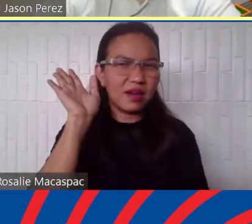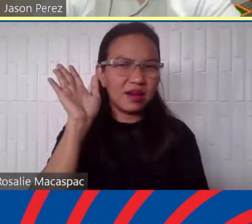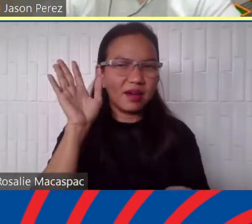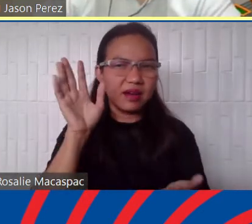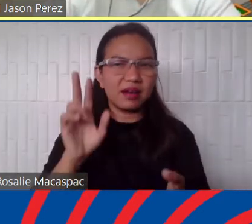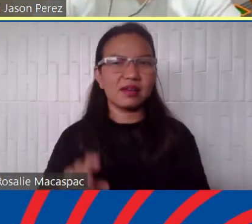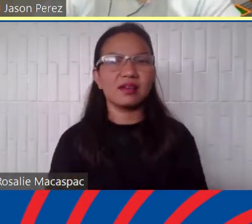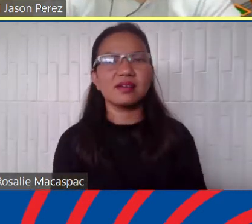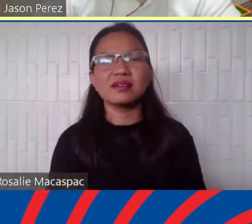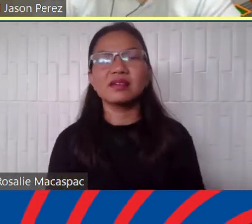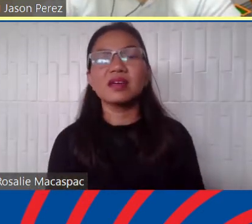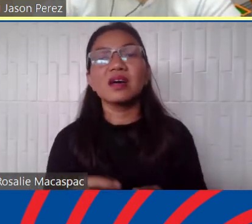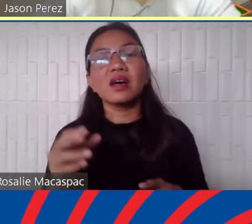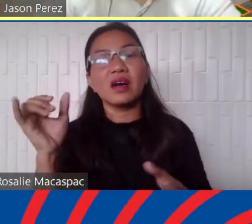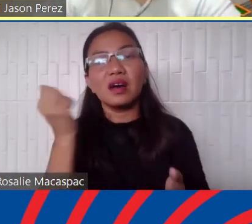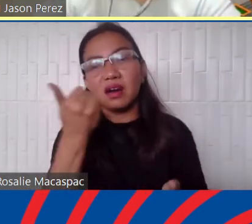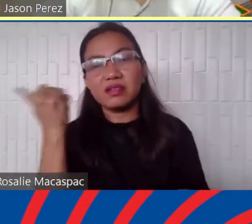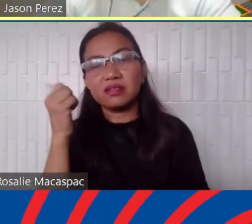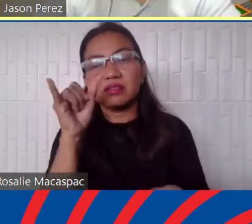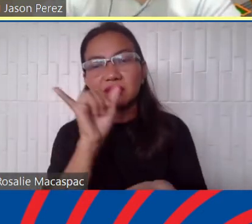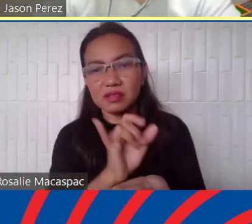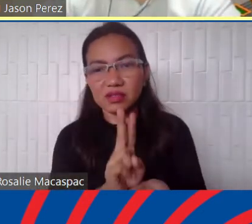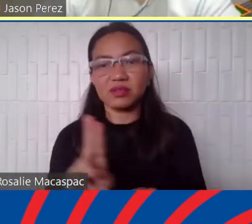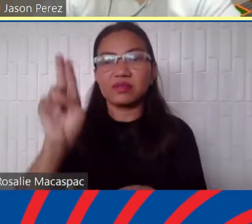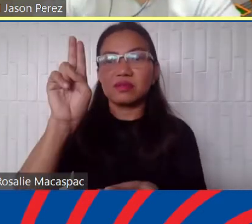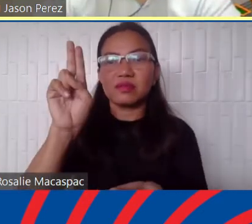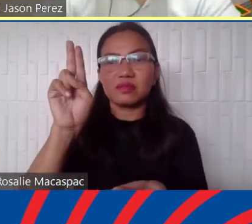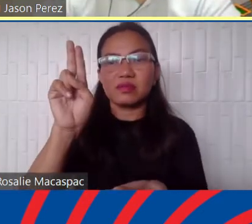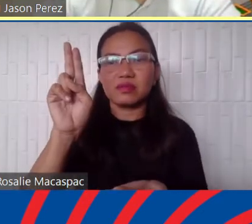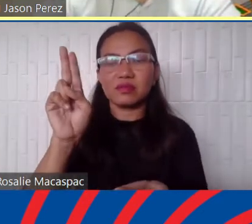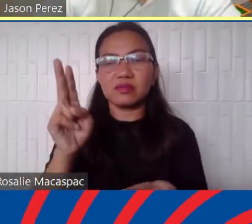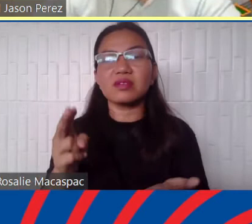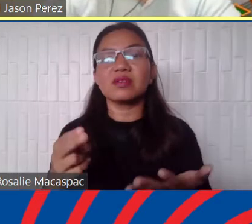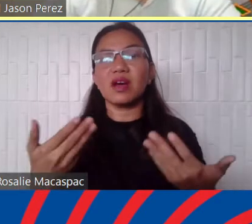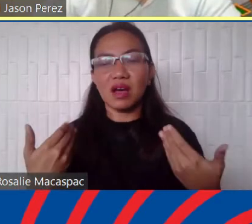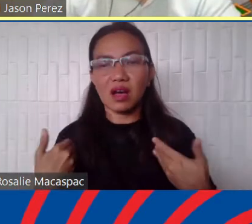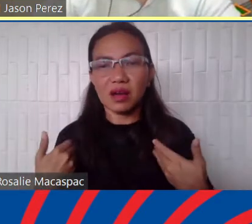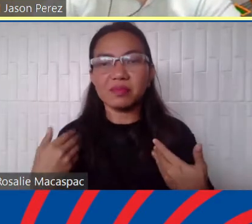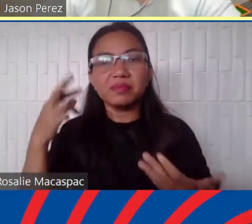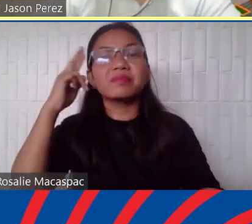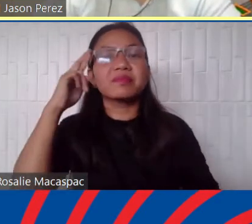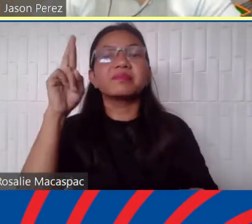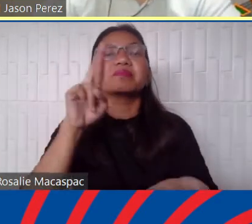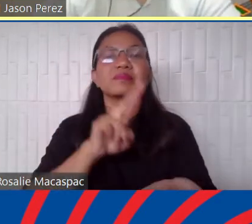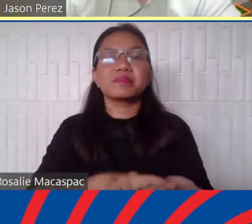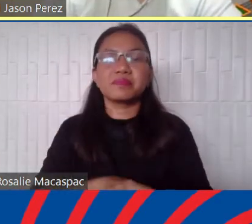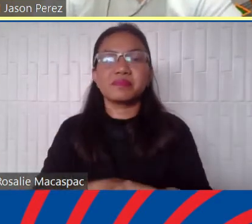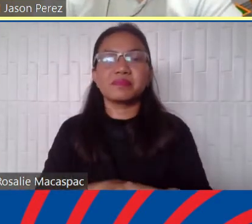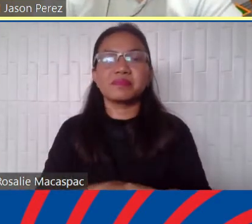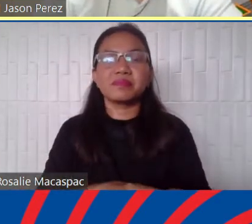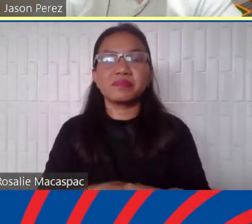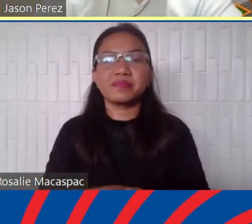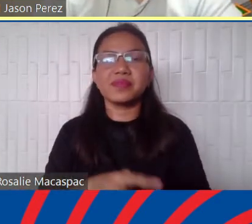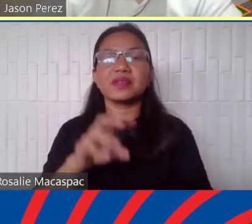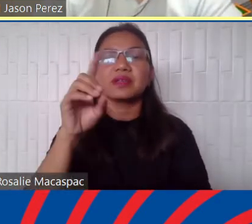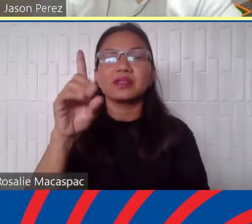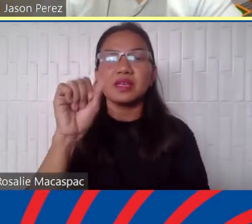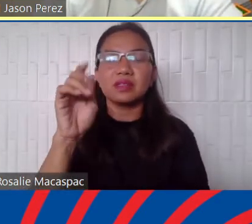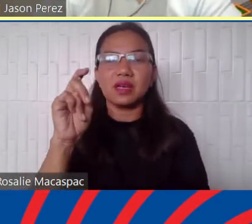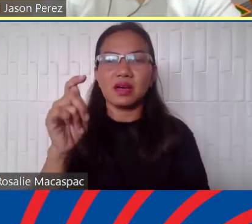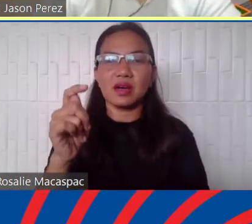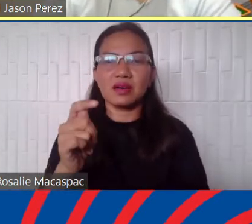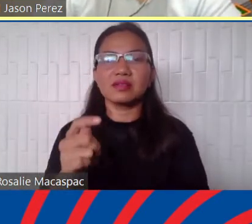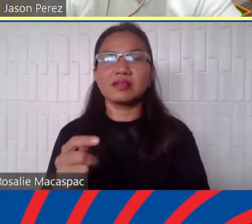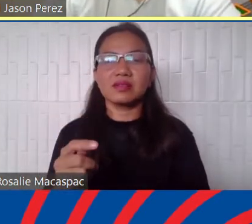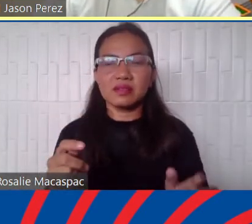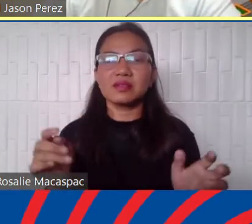other institutions, other universities are already recognizing data citations, diba? So